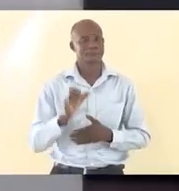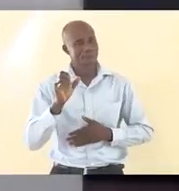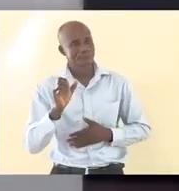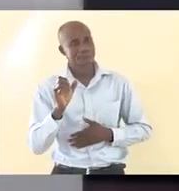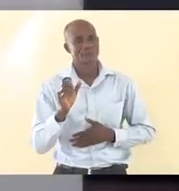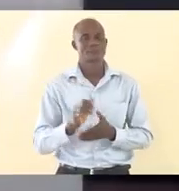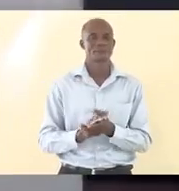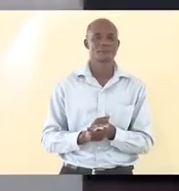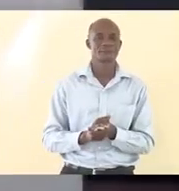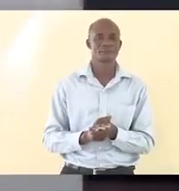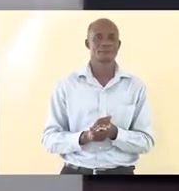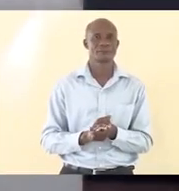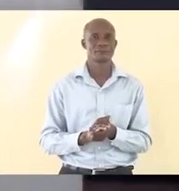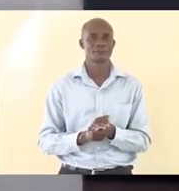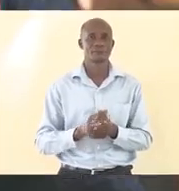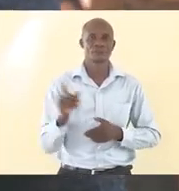So,